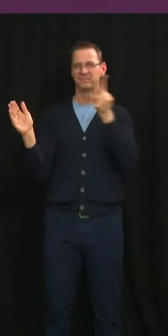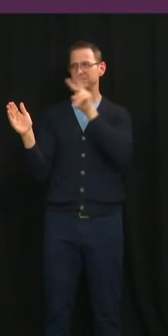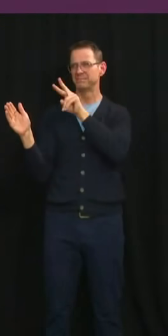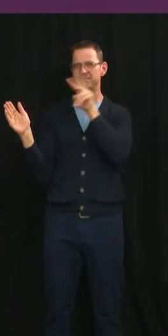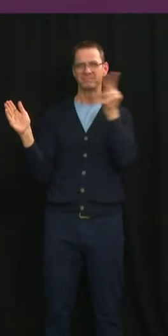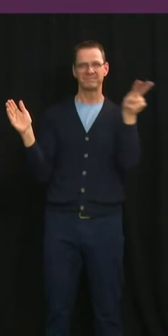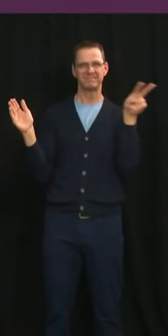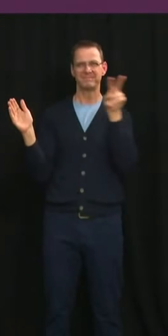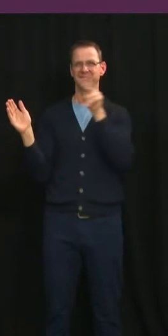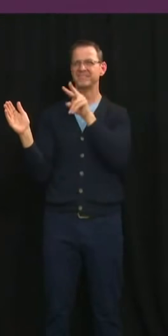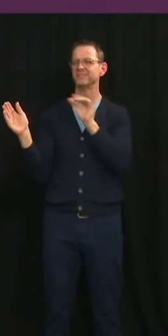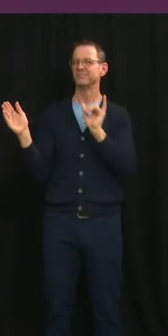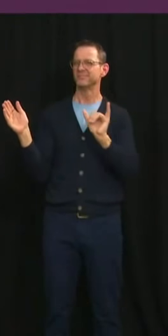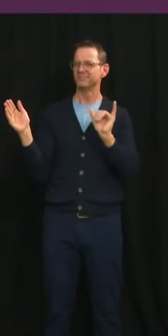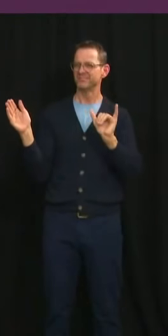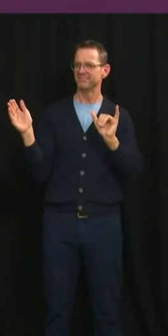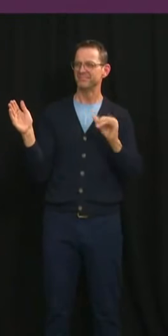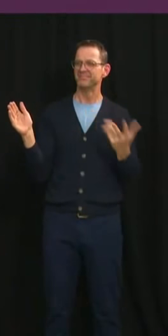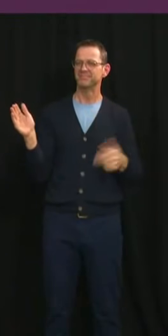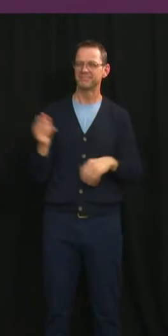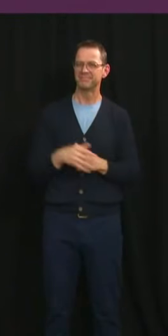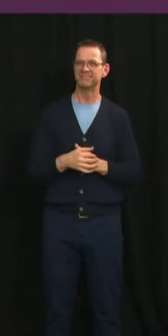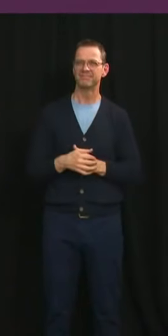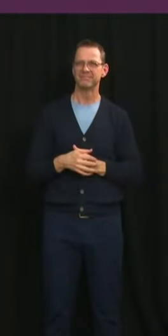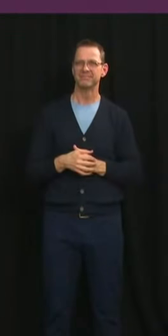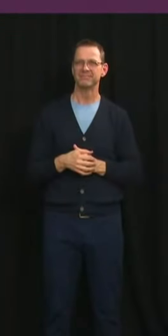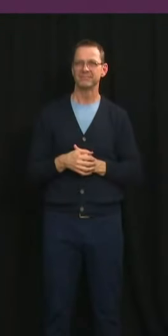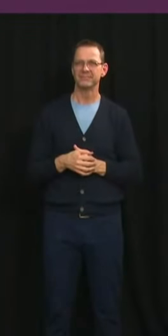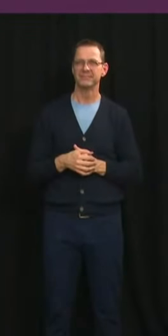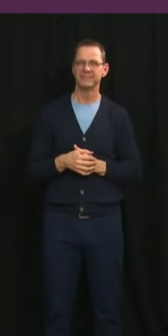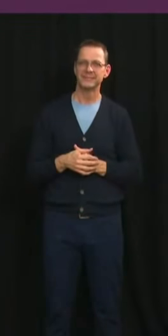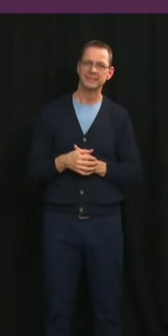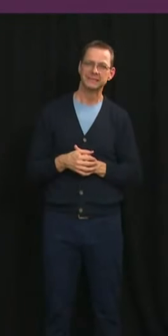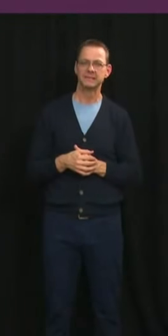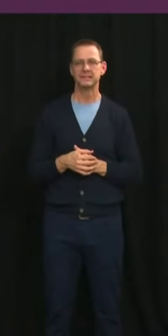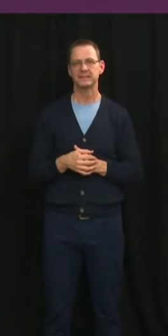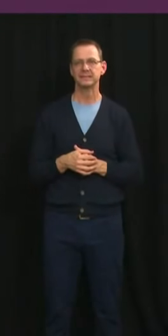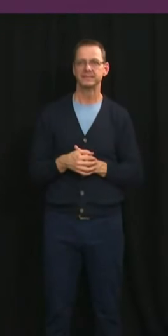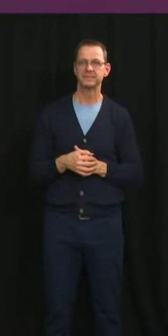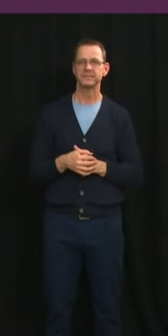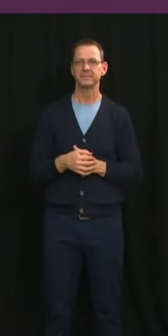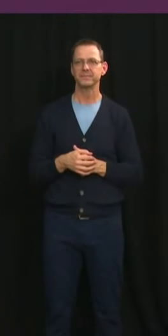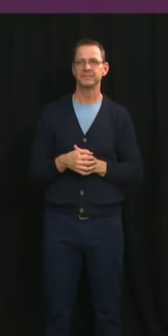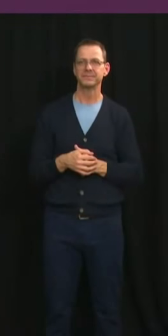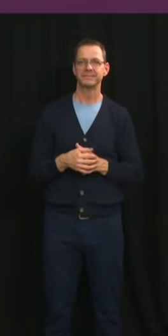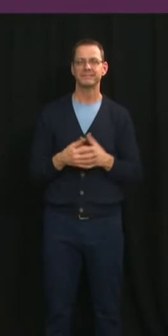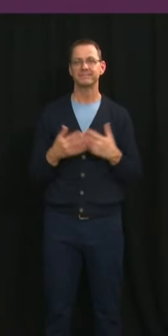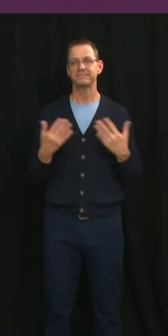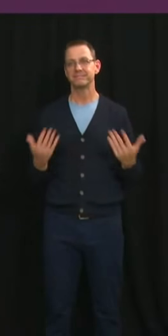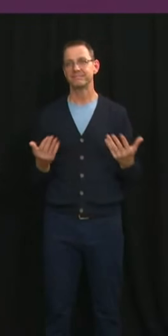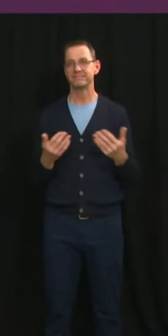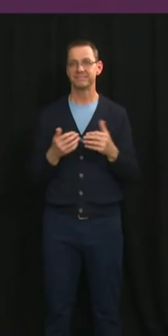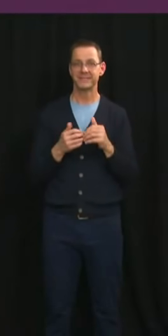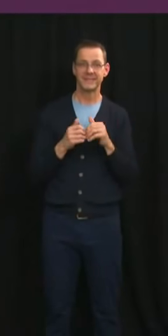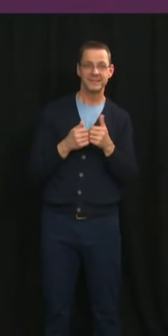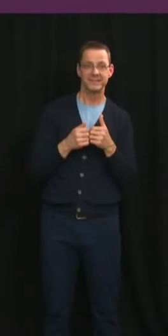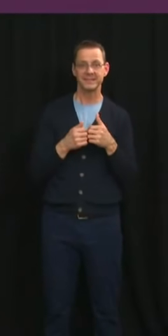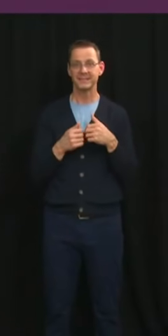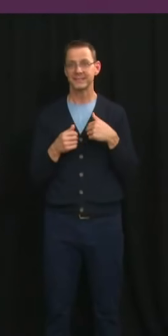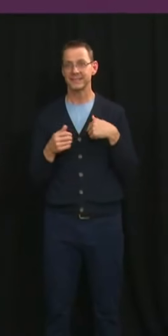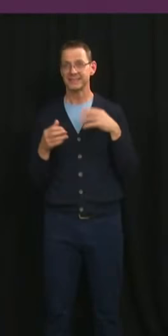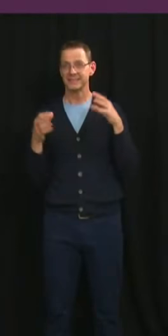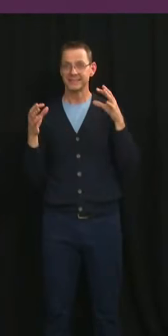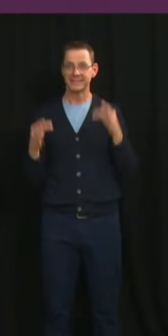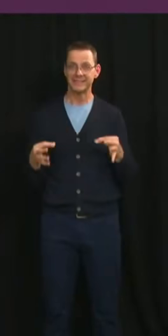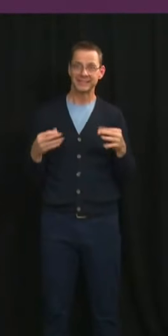robust protection from vaccinations. So I guess the best that we can conclude from all of that is that there are a lot of different